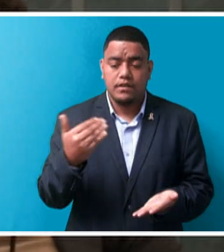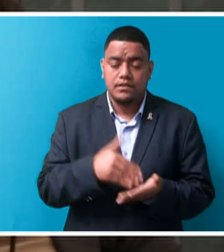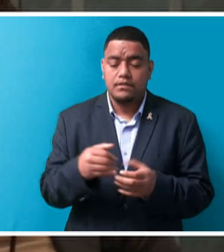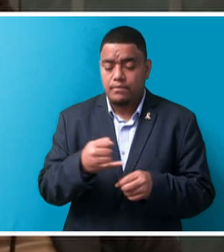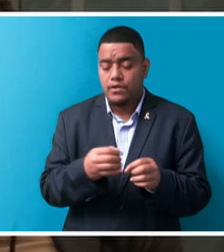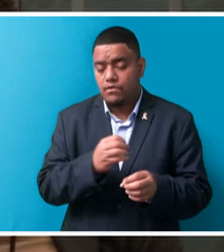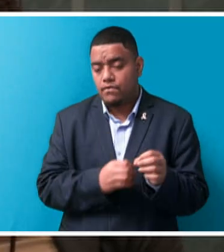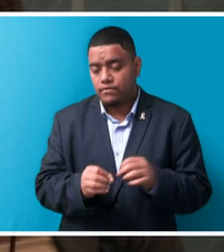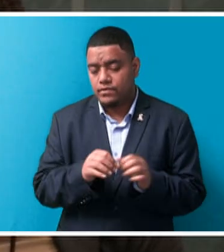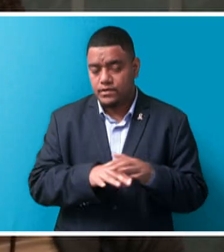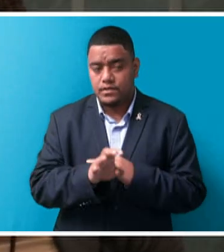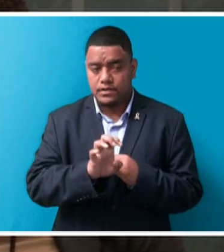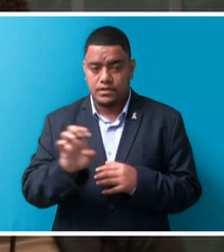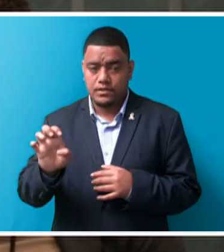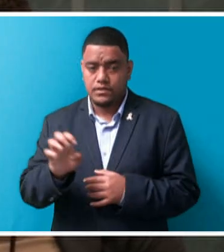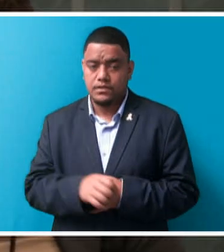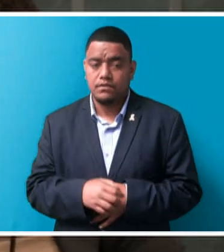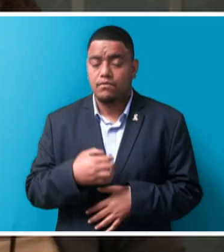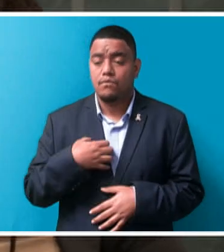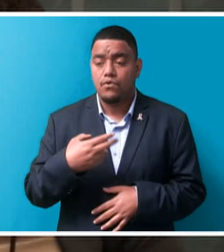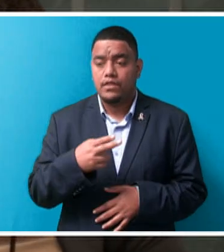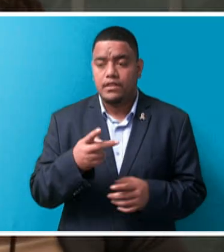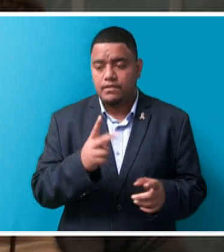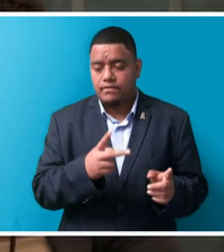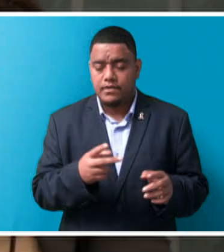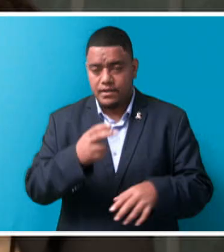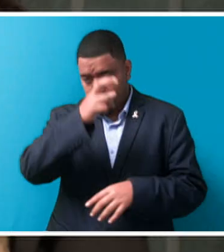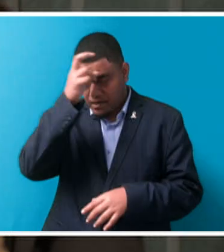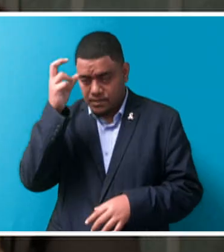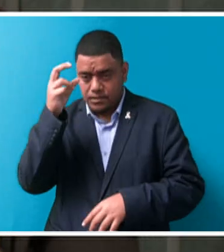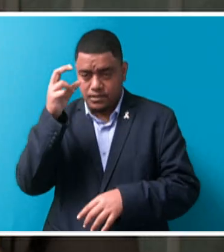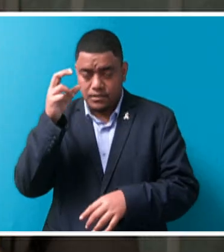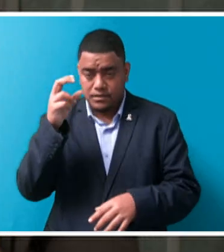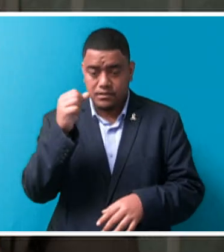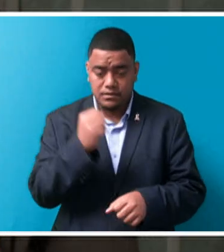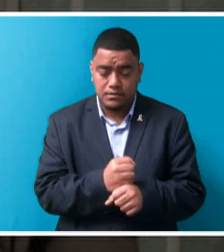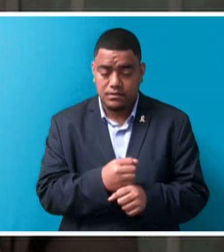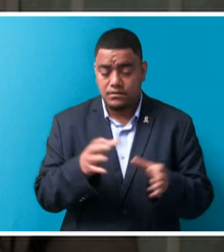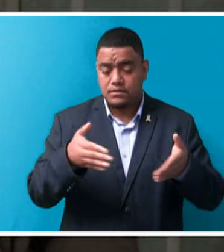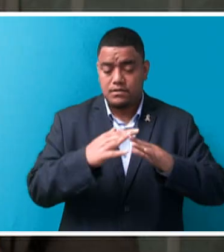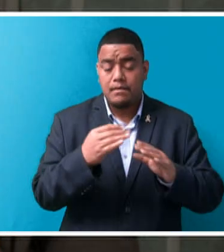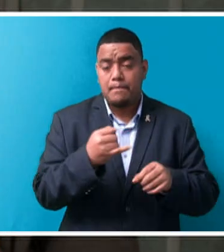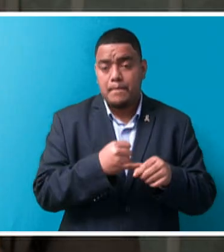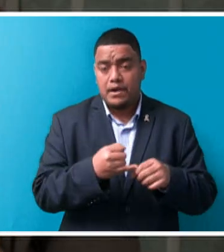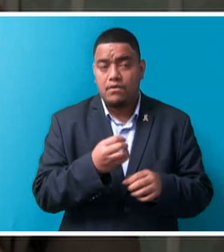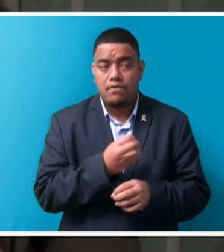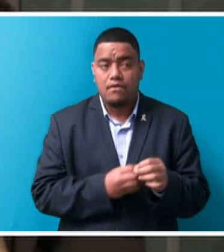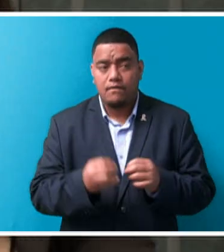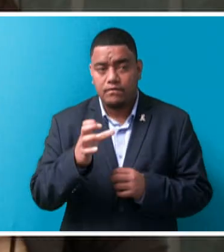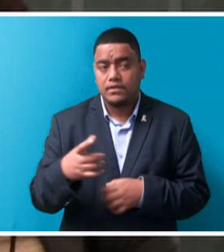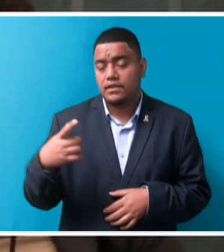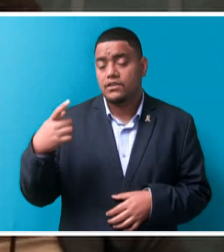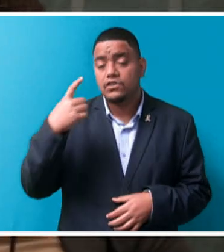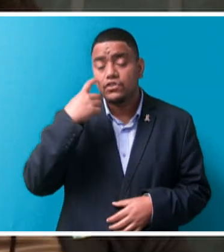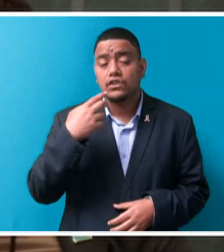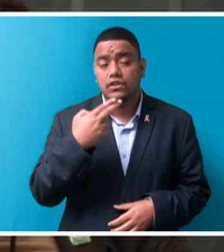in the Eastern Division. Moce Nursing Station has for the first time been allocated a medical officer. So prior